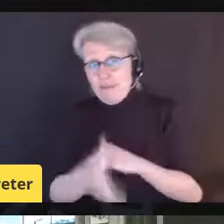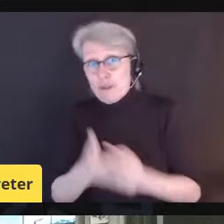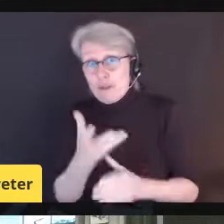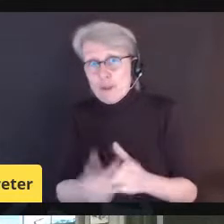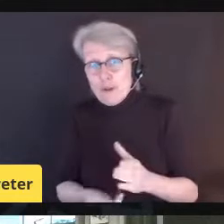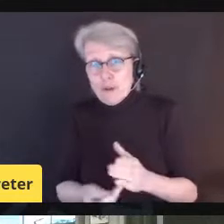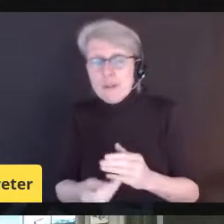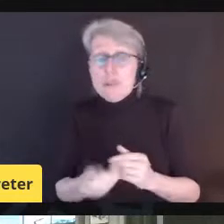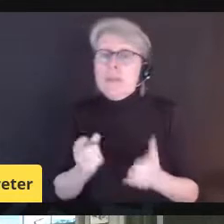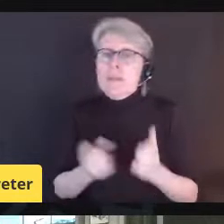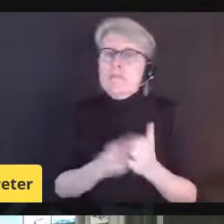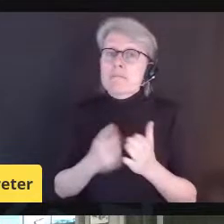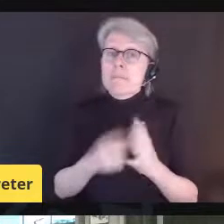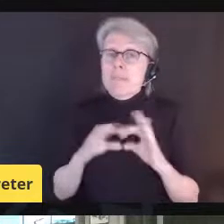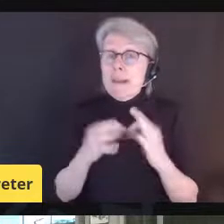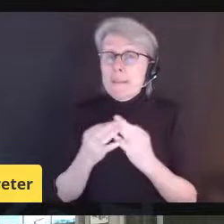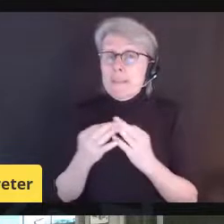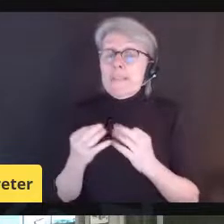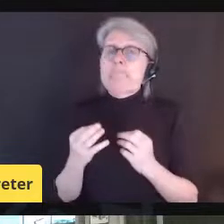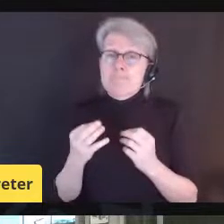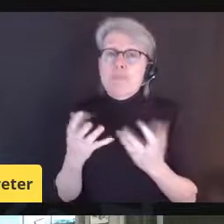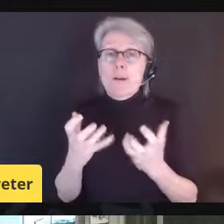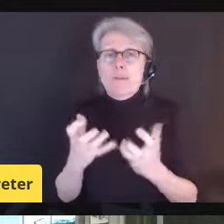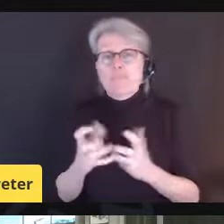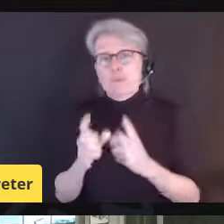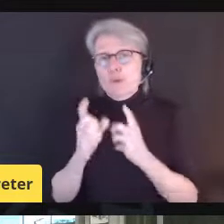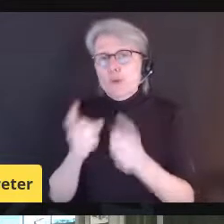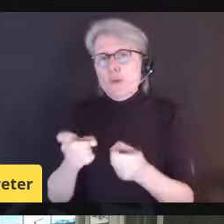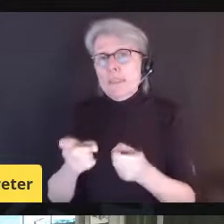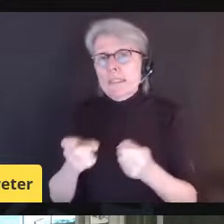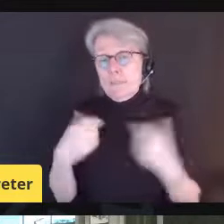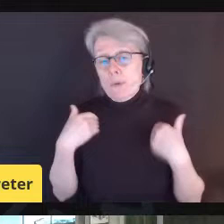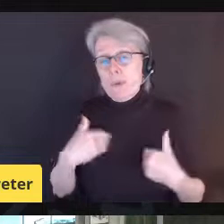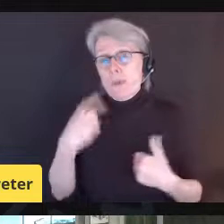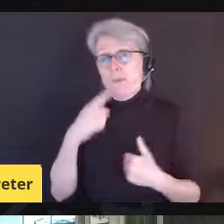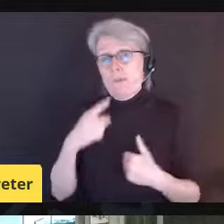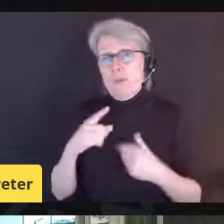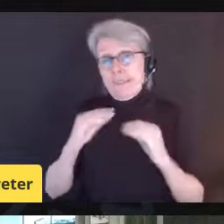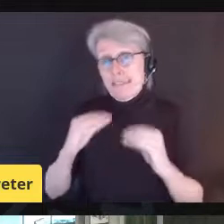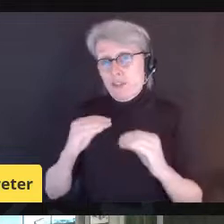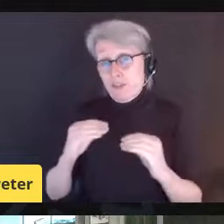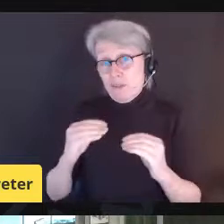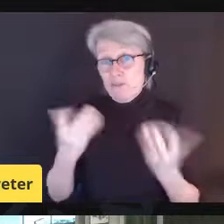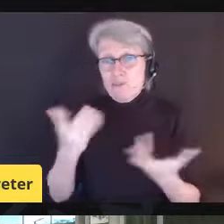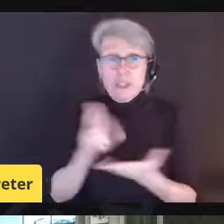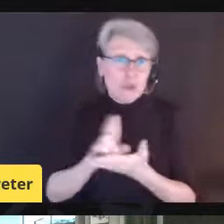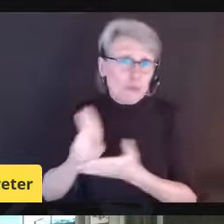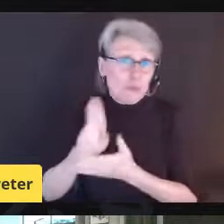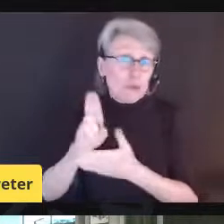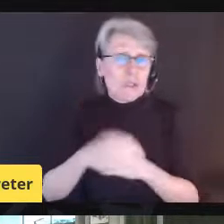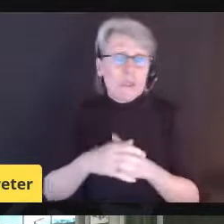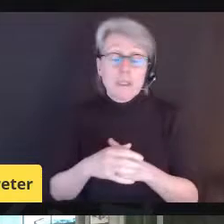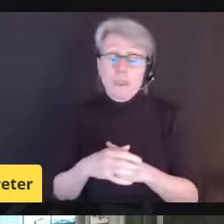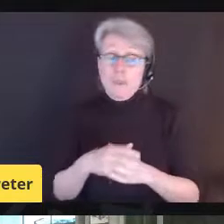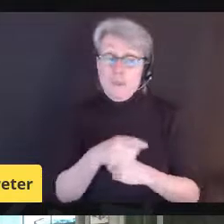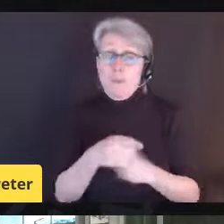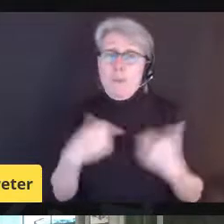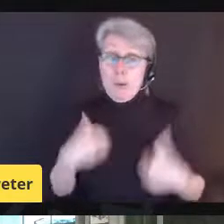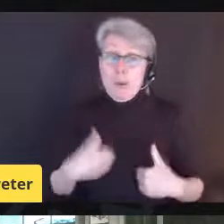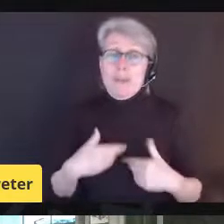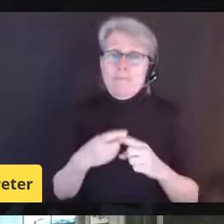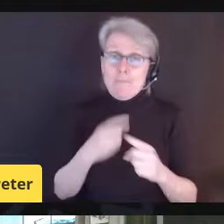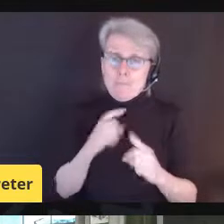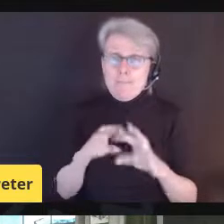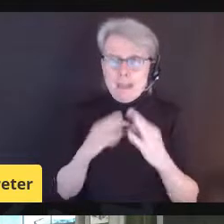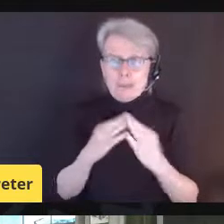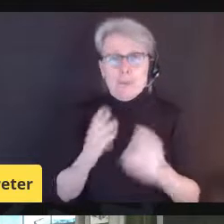they're family members that have donated to instructors. So they come from somebody, and it's so